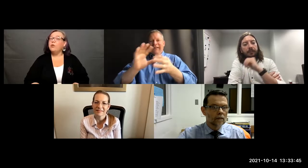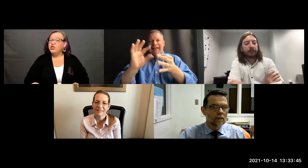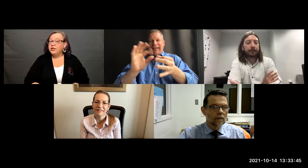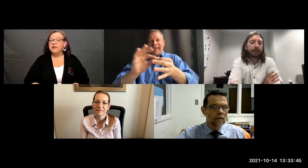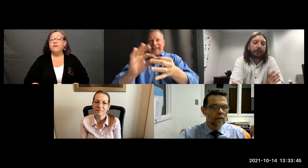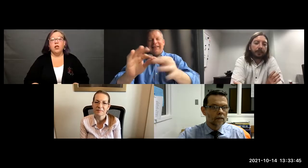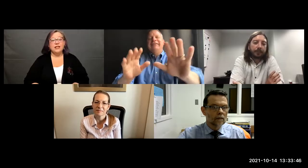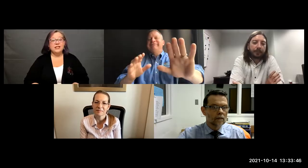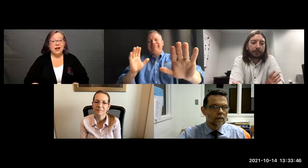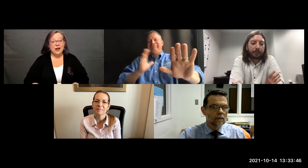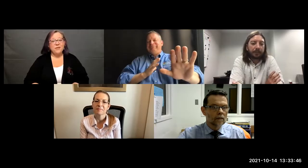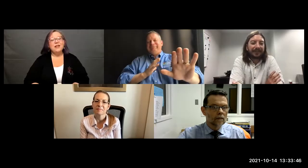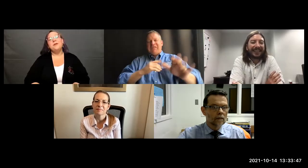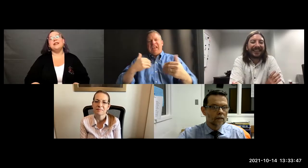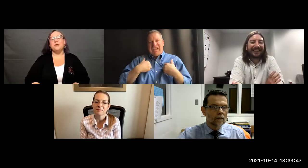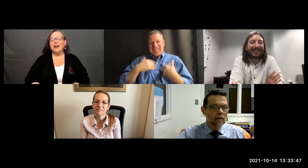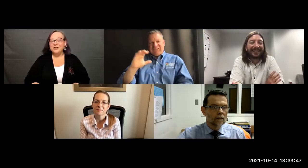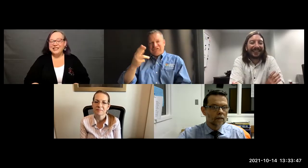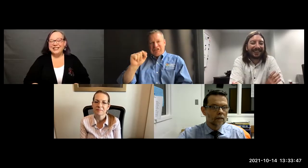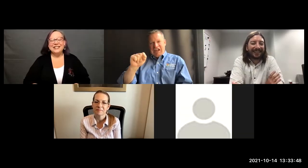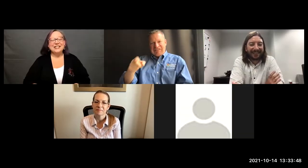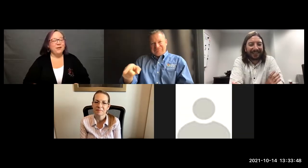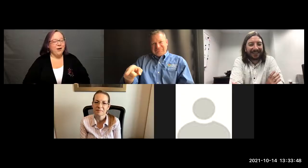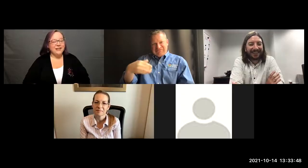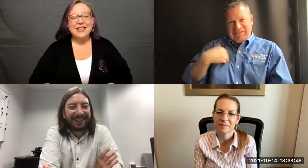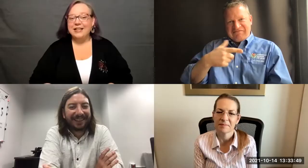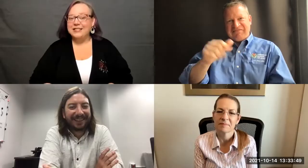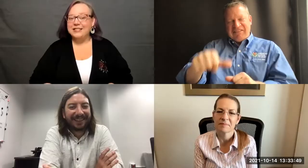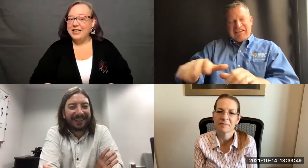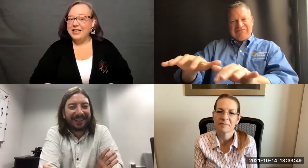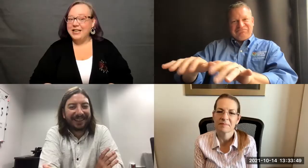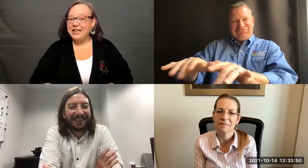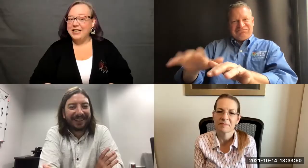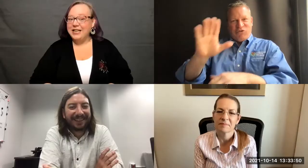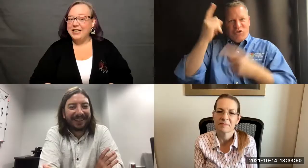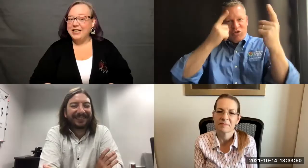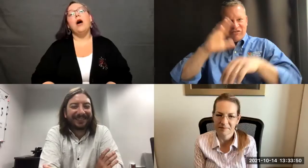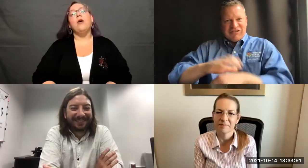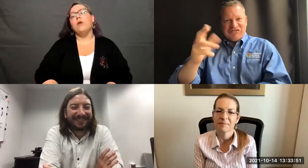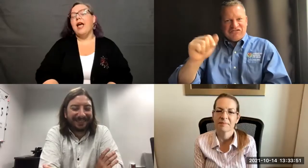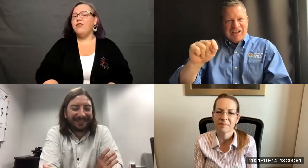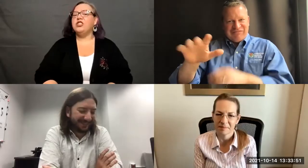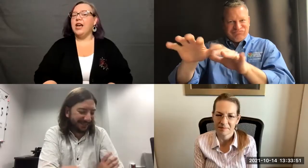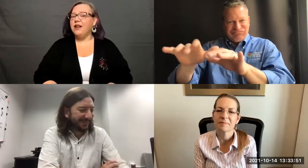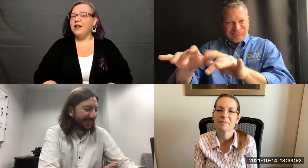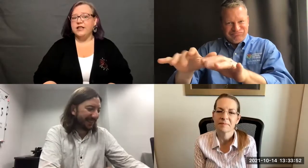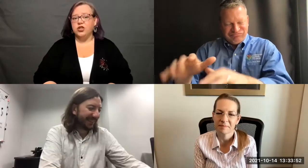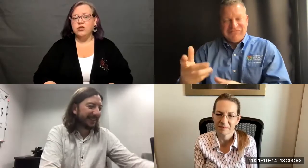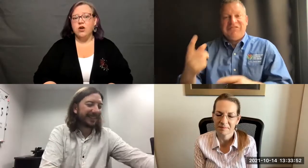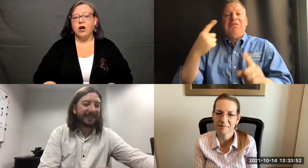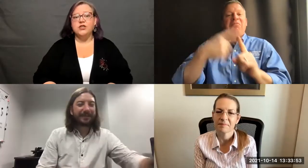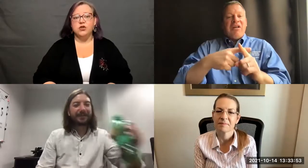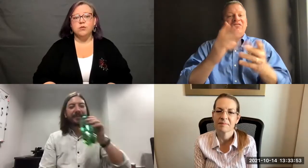very rigid in following the time because we understand that some comments can take a while. However, we have the chat